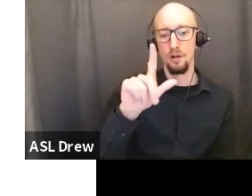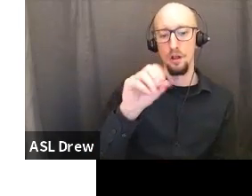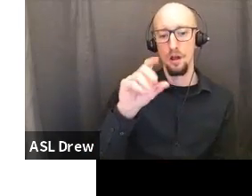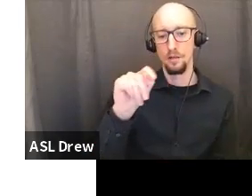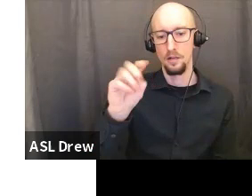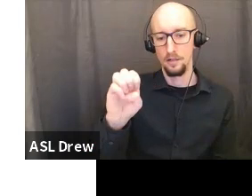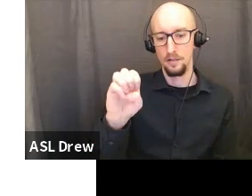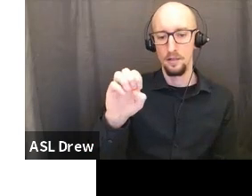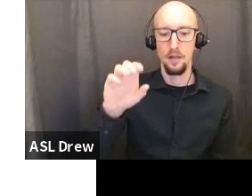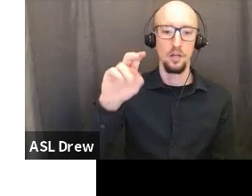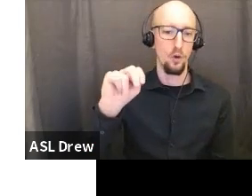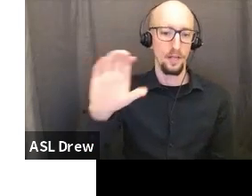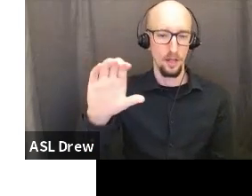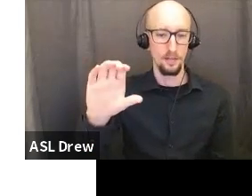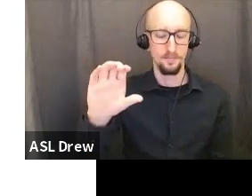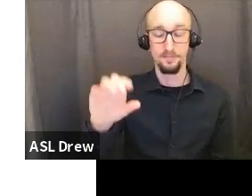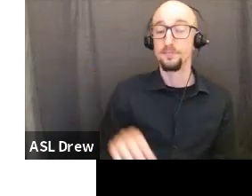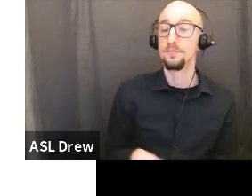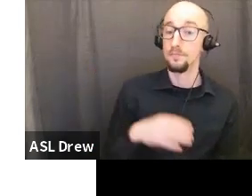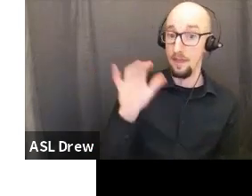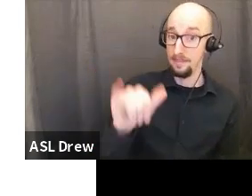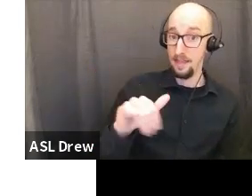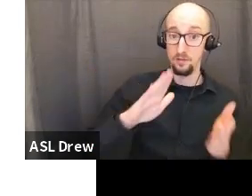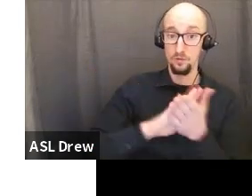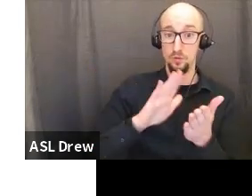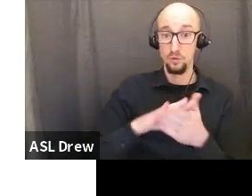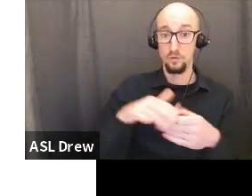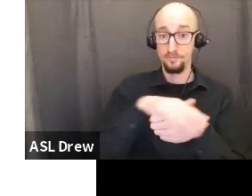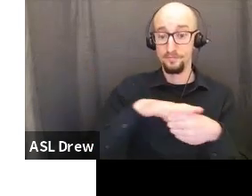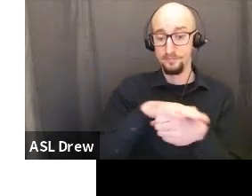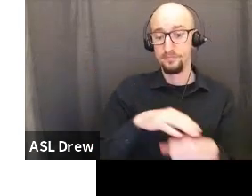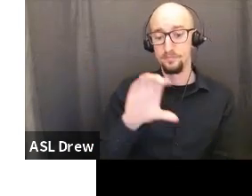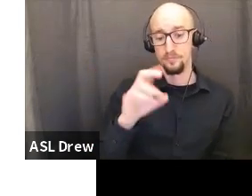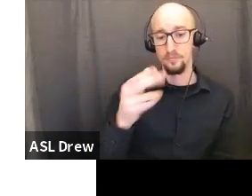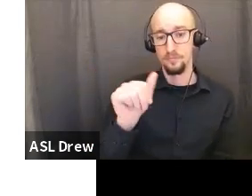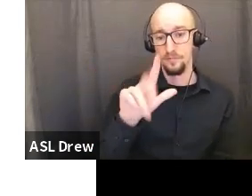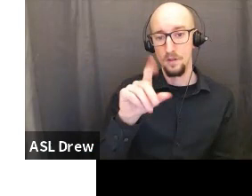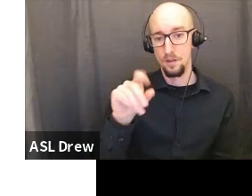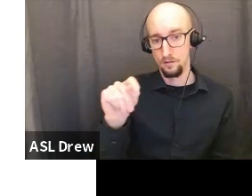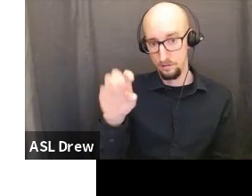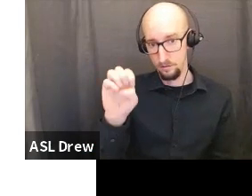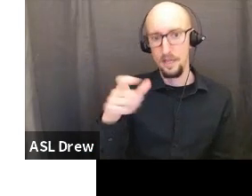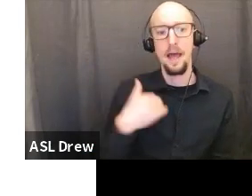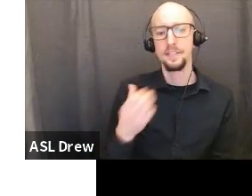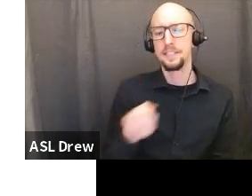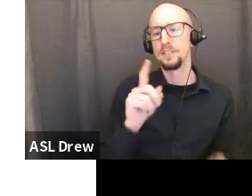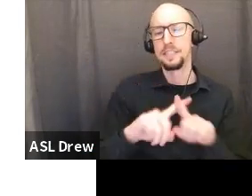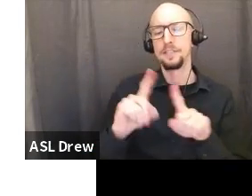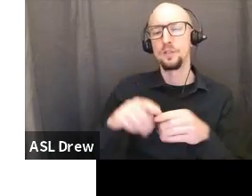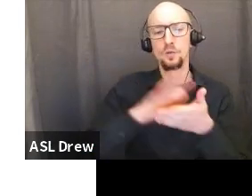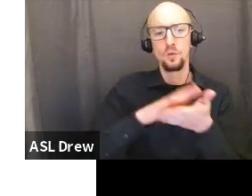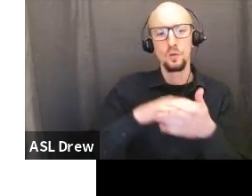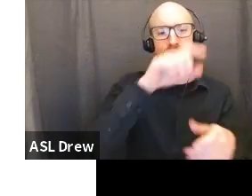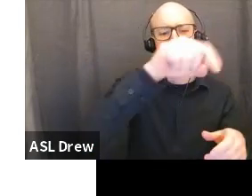Carolina. Charlotte has a number of magnet schools. It's not